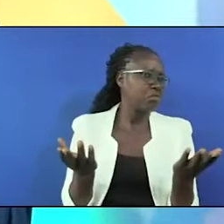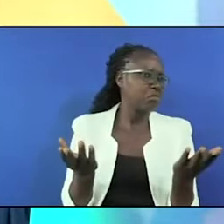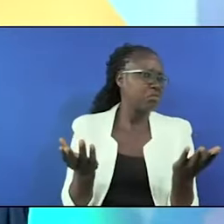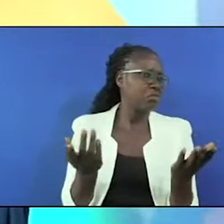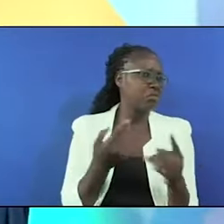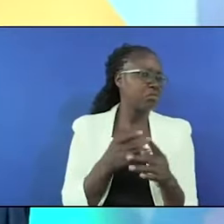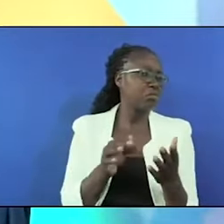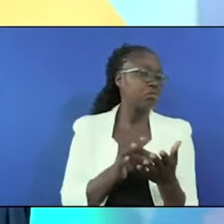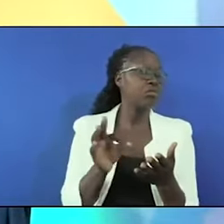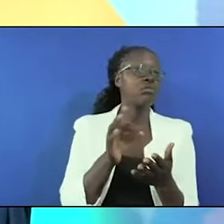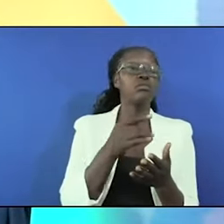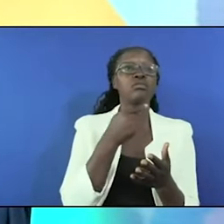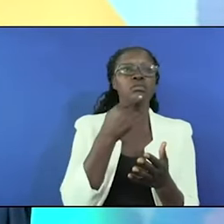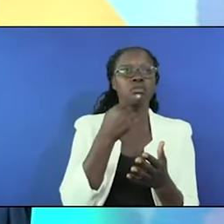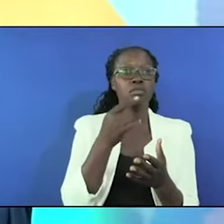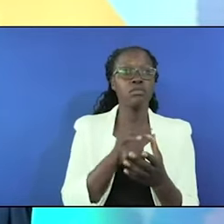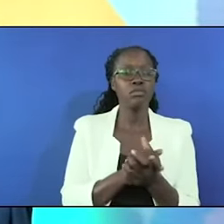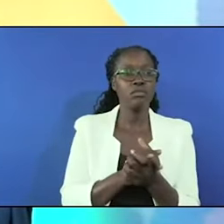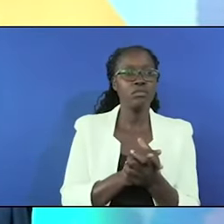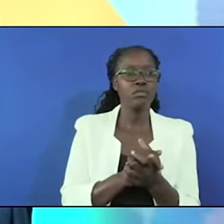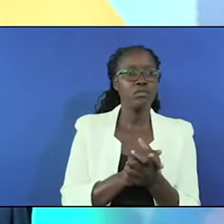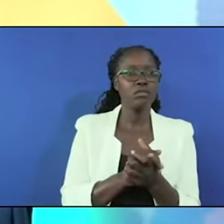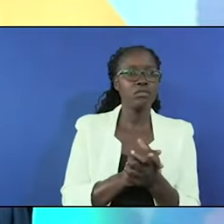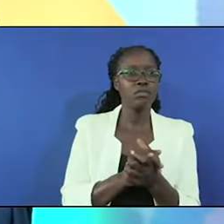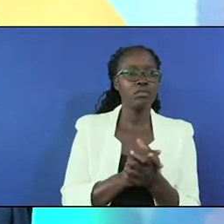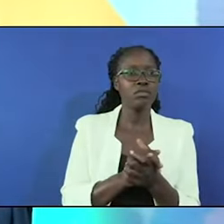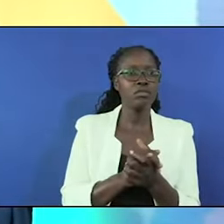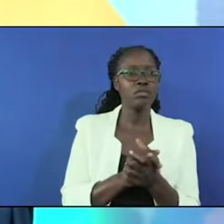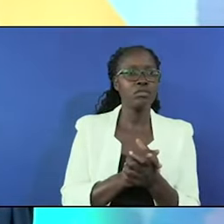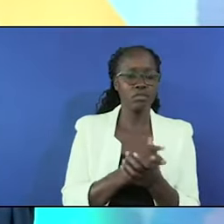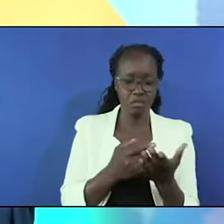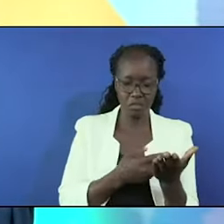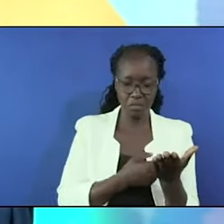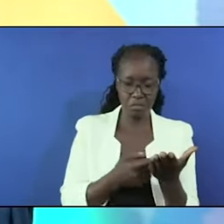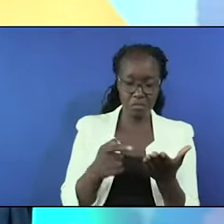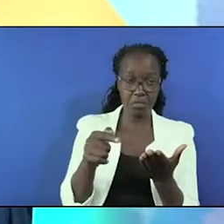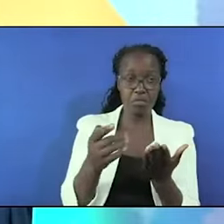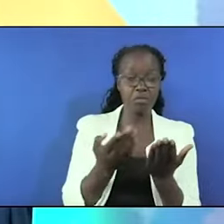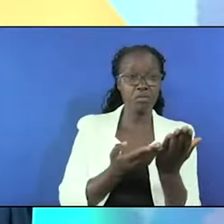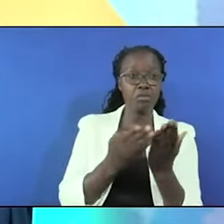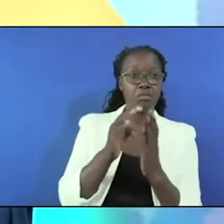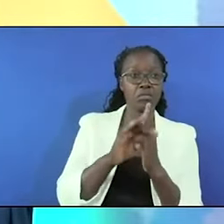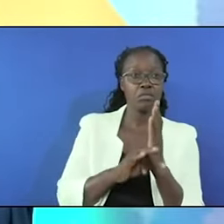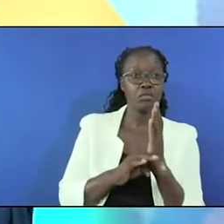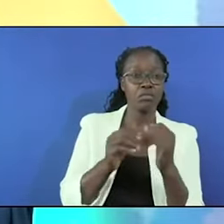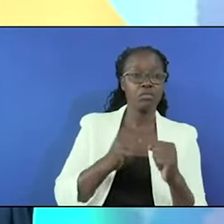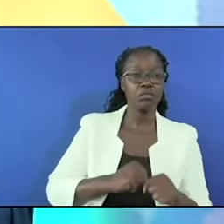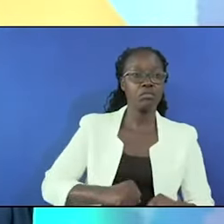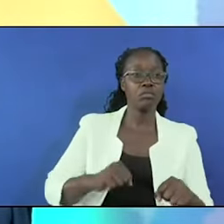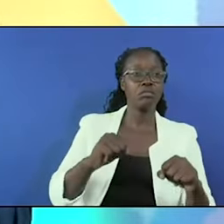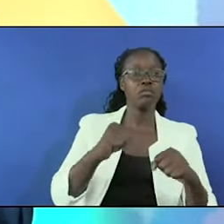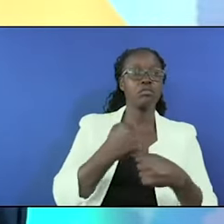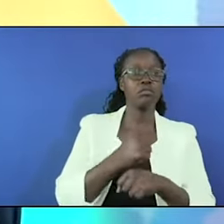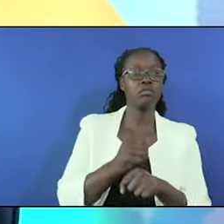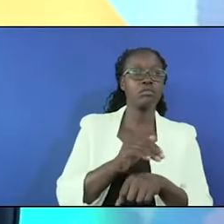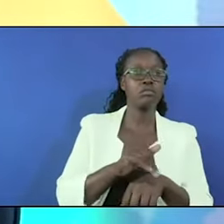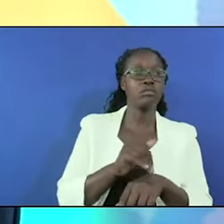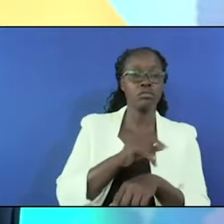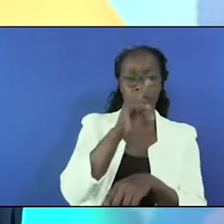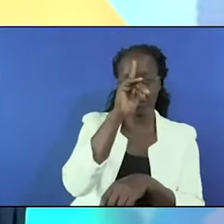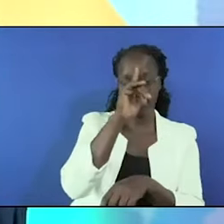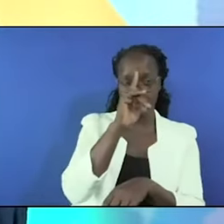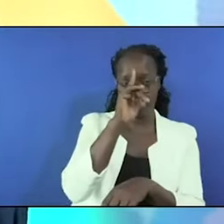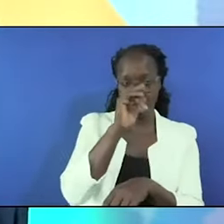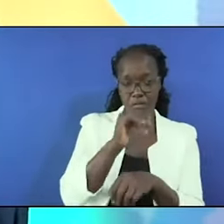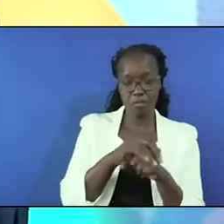but the Spirit of the Lord is saying that during this week of stewardship, I must be able to make this call. It's a serious